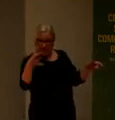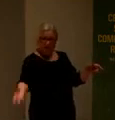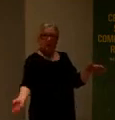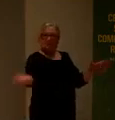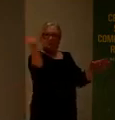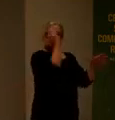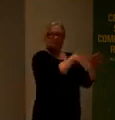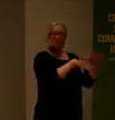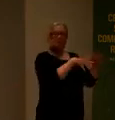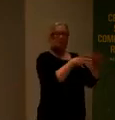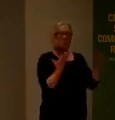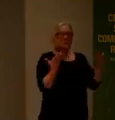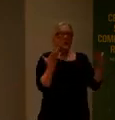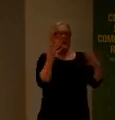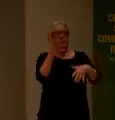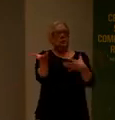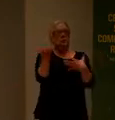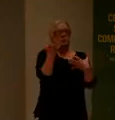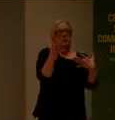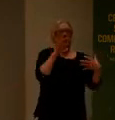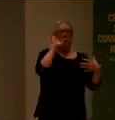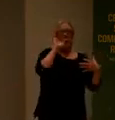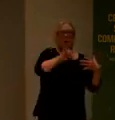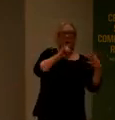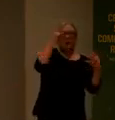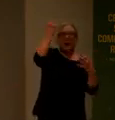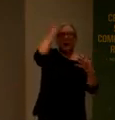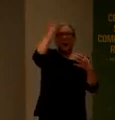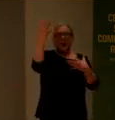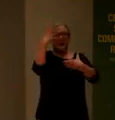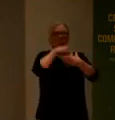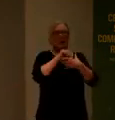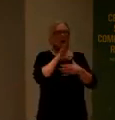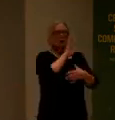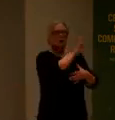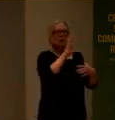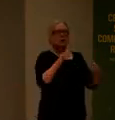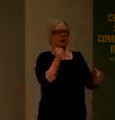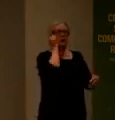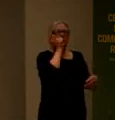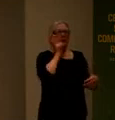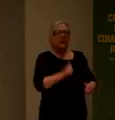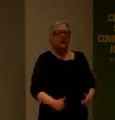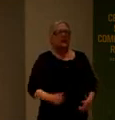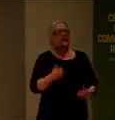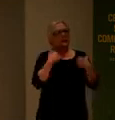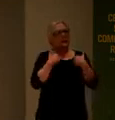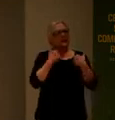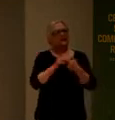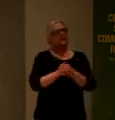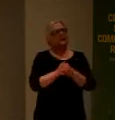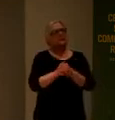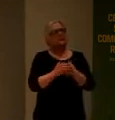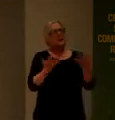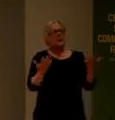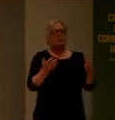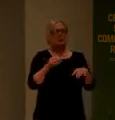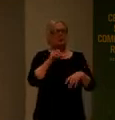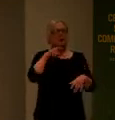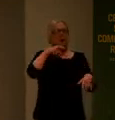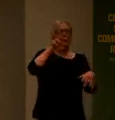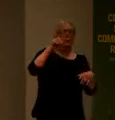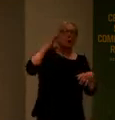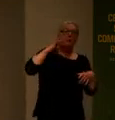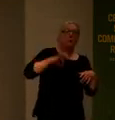it becomes a little bit more broad. And I know there have been efforts to identify co-benefit prescribing actions